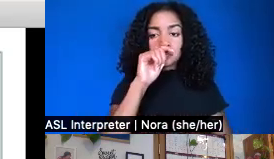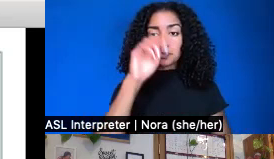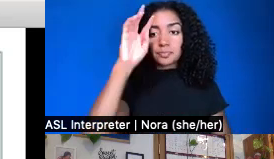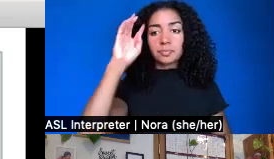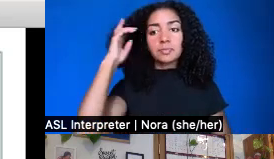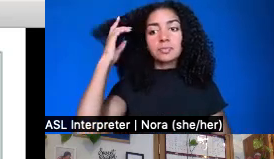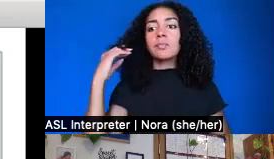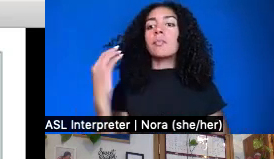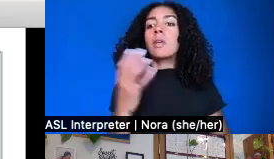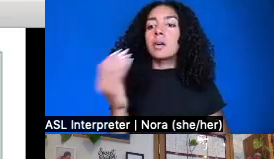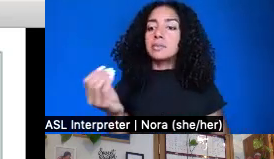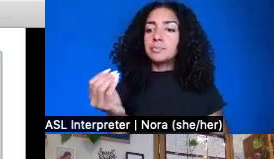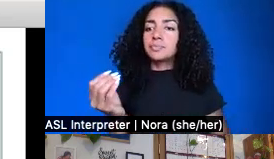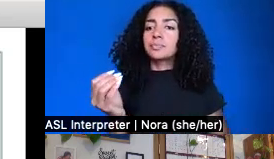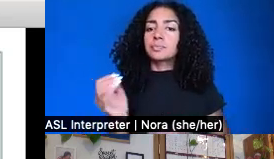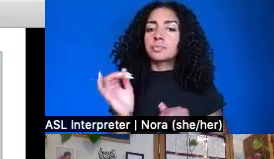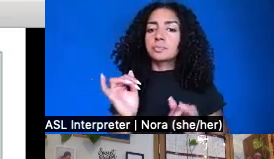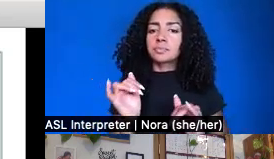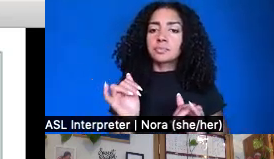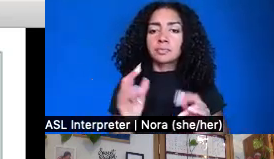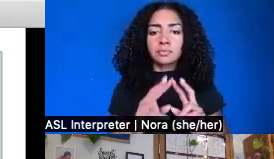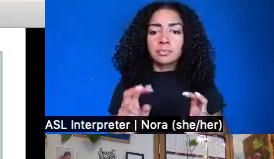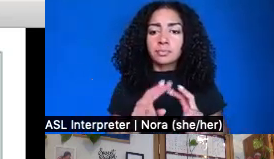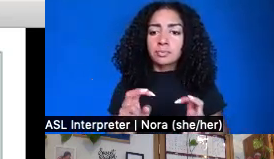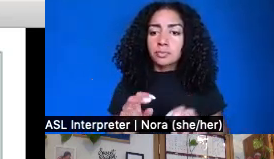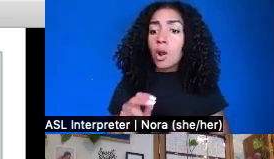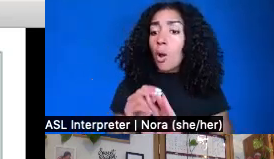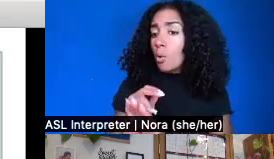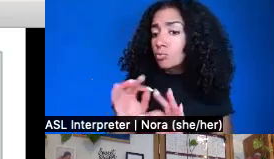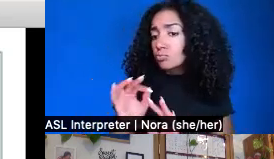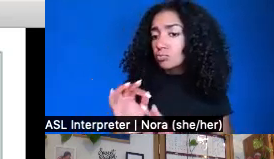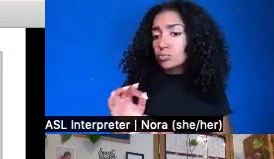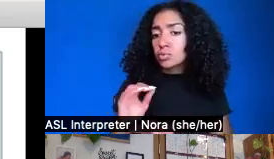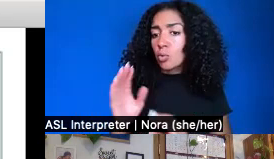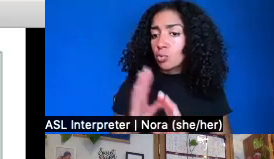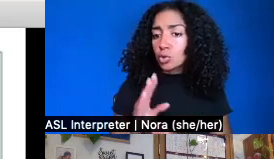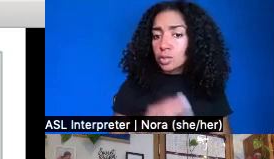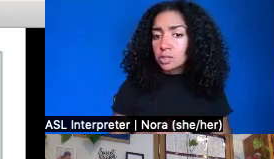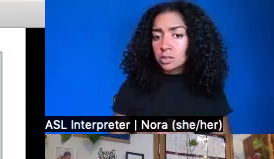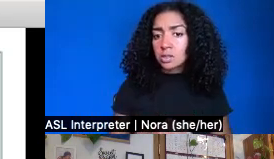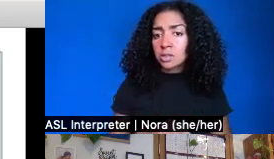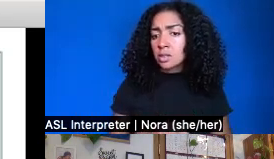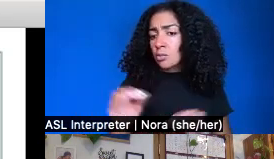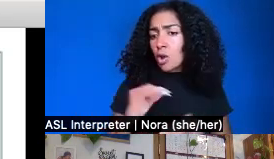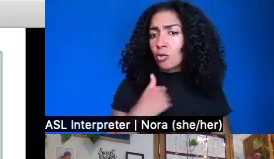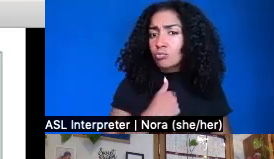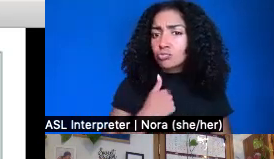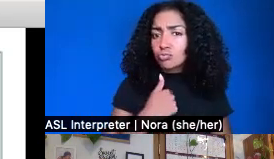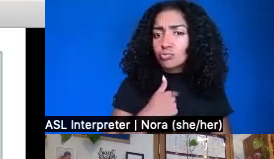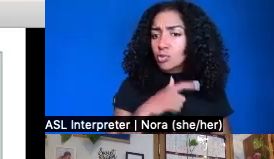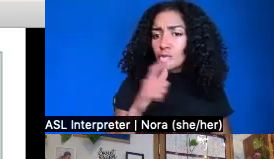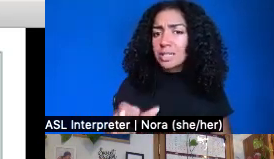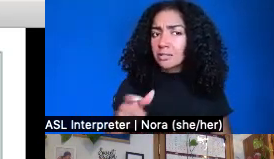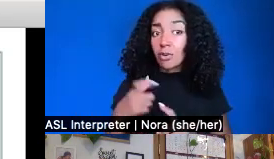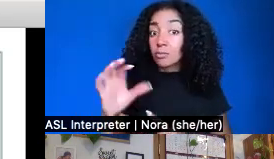advocacy, oh yeah, no worries, no worries. No apologies needed. I mean, look at me,